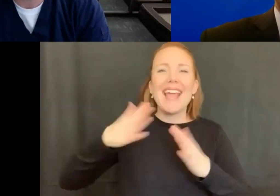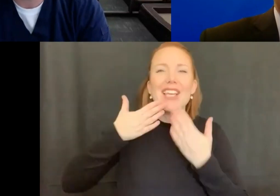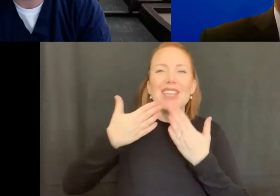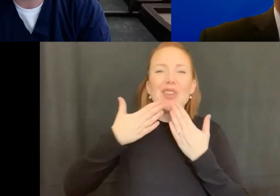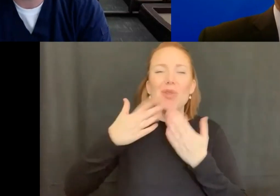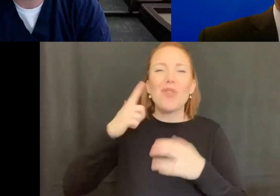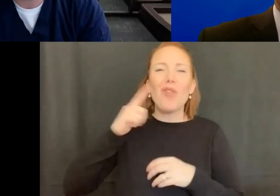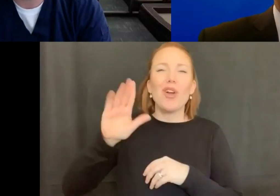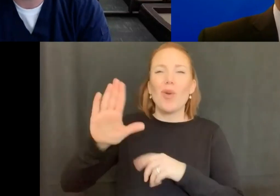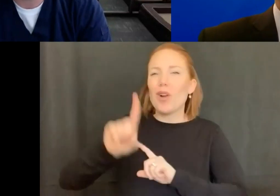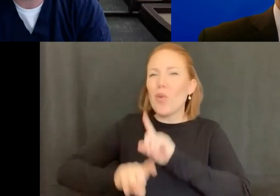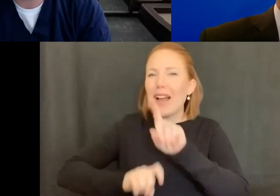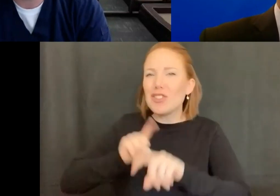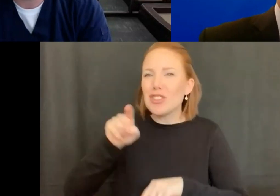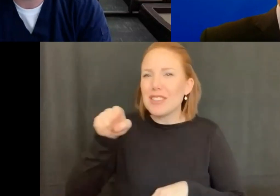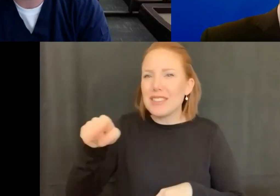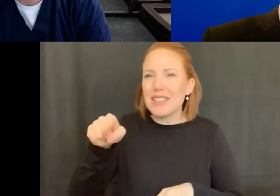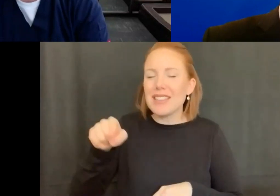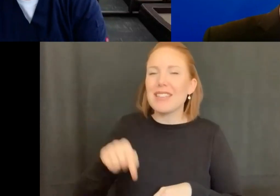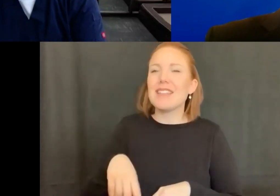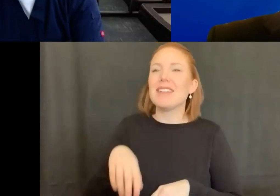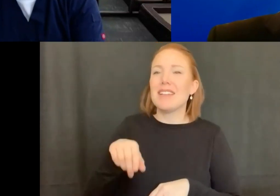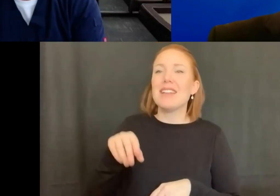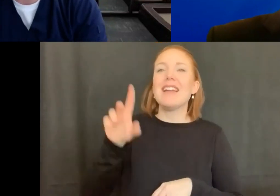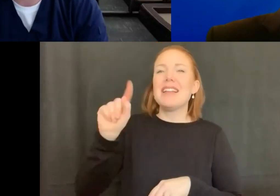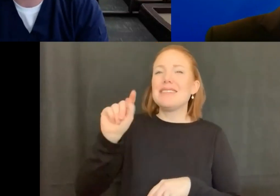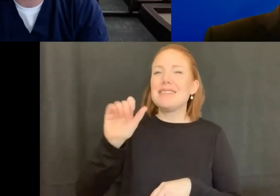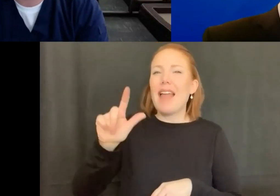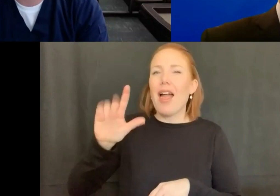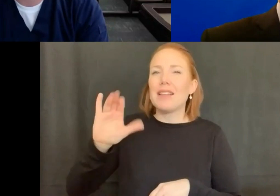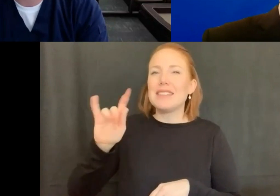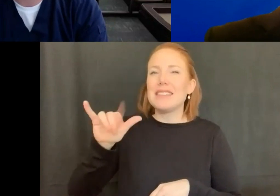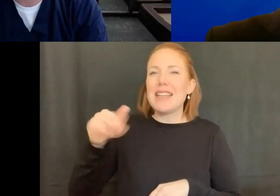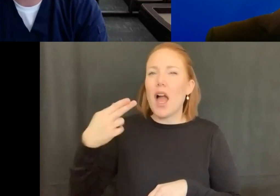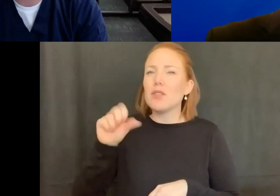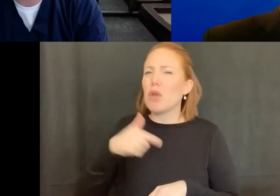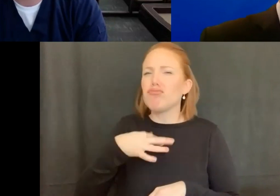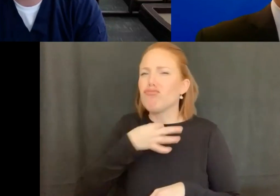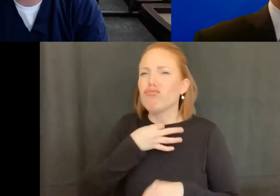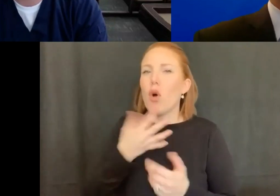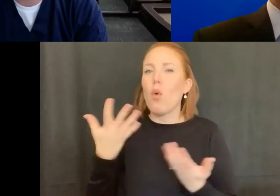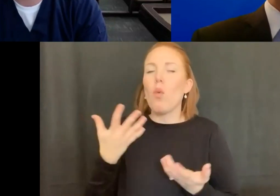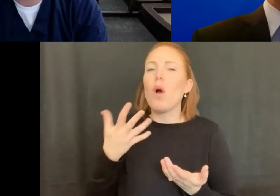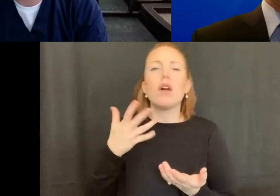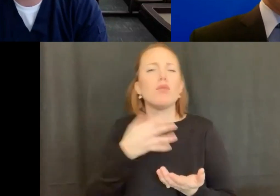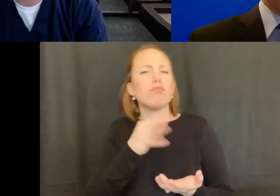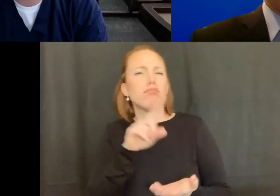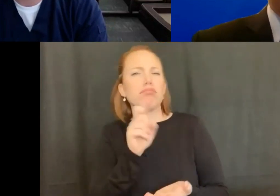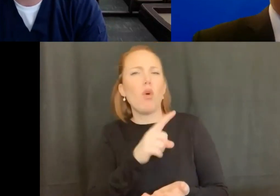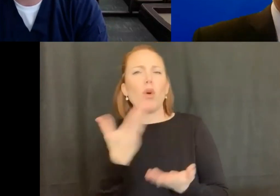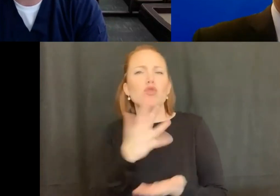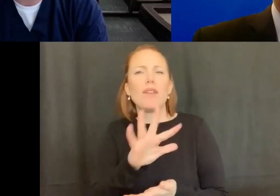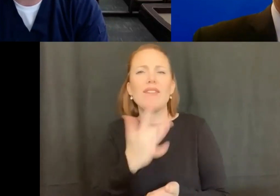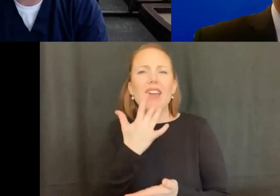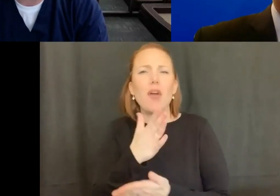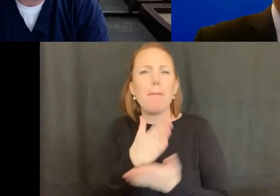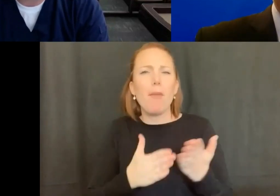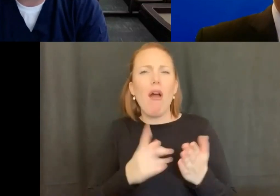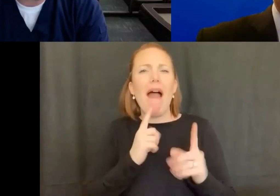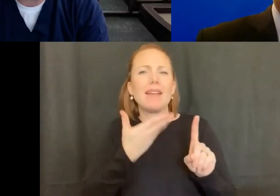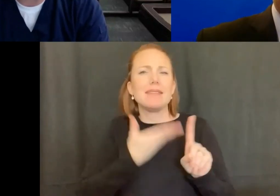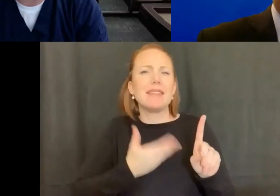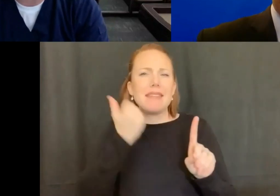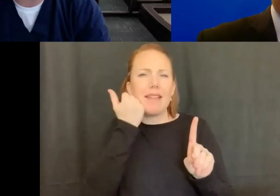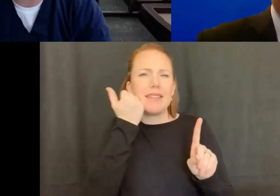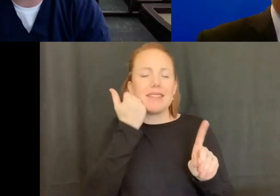your questions. We have Ankita Kashyap from Tell City High School. What's your favorite part about being a dentist? Well, it has